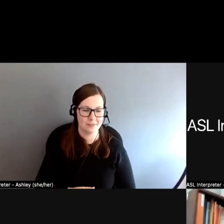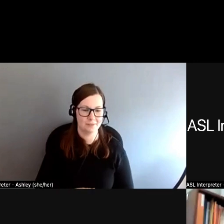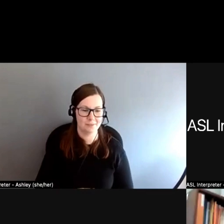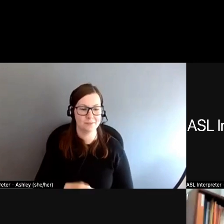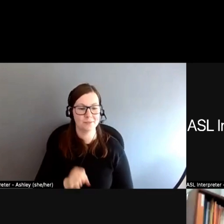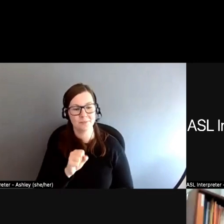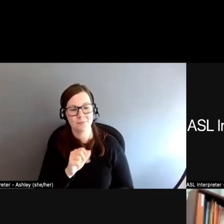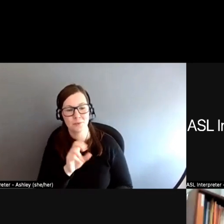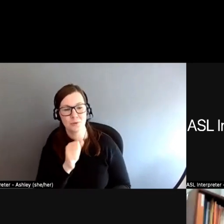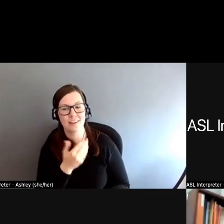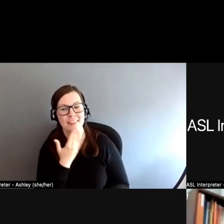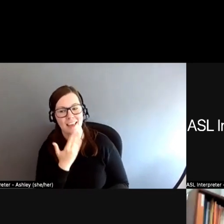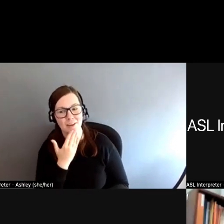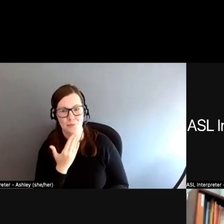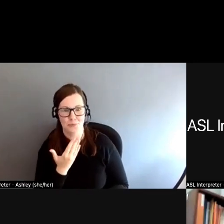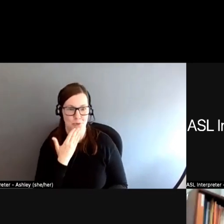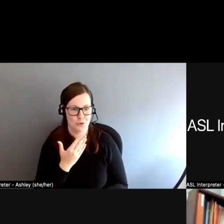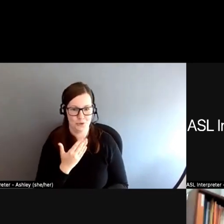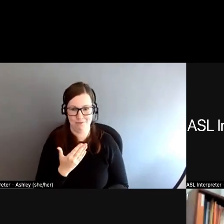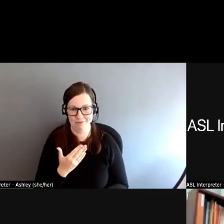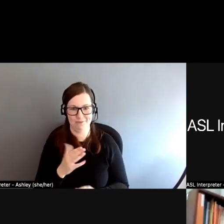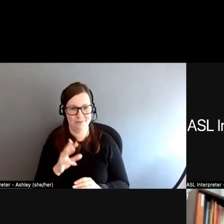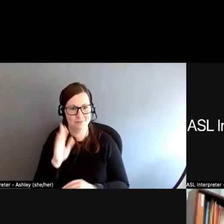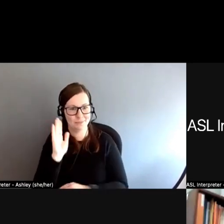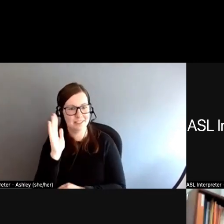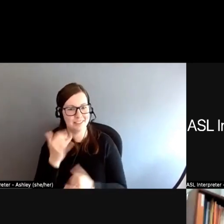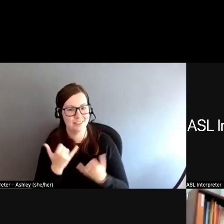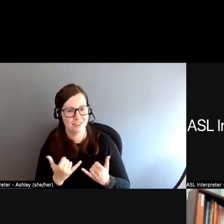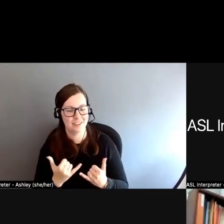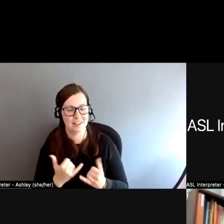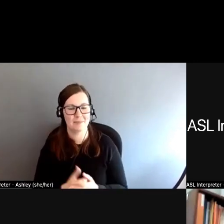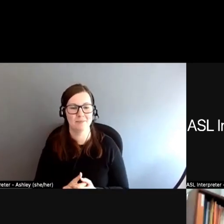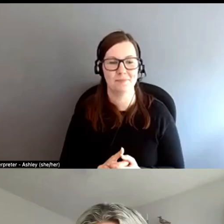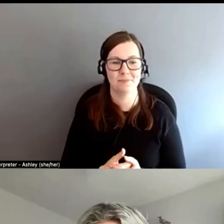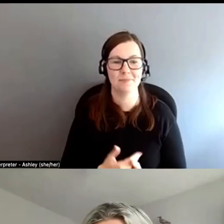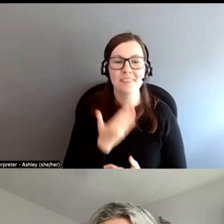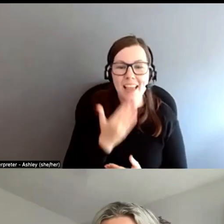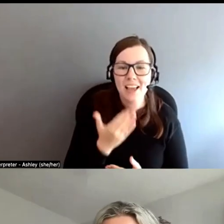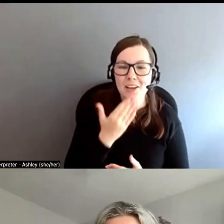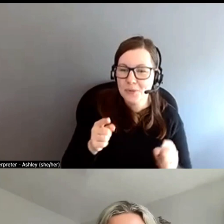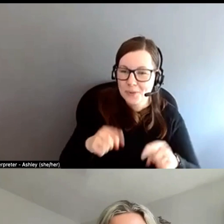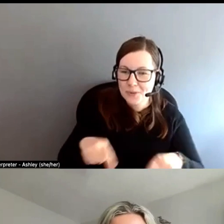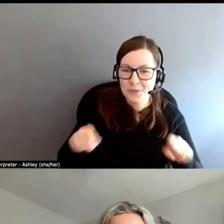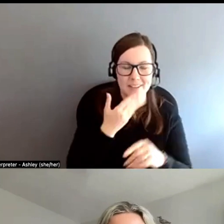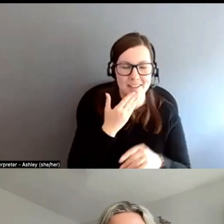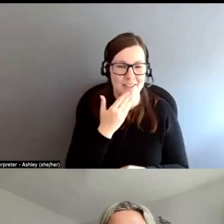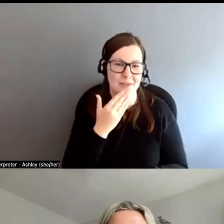you. Awesome. Fantastic. Thank you. And thank you to our interpreters. Thank you so much.